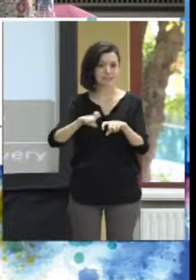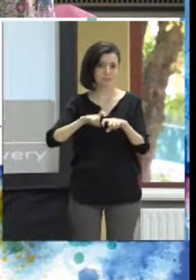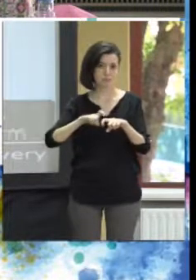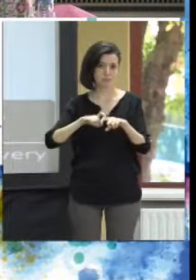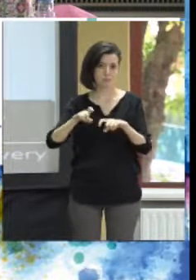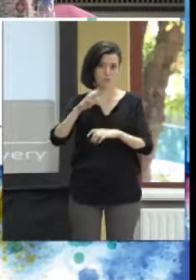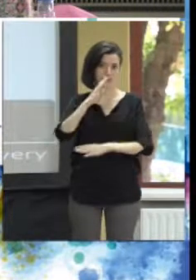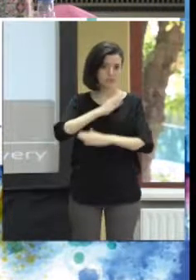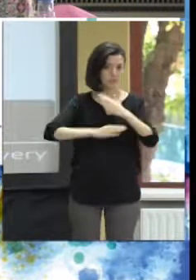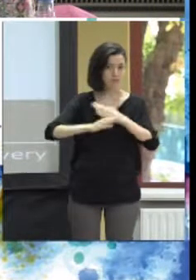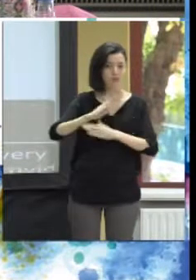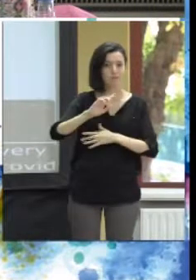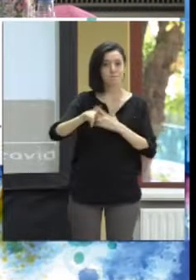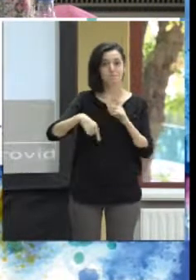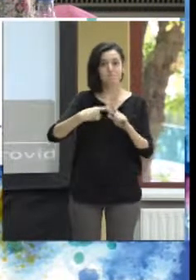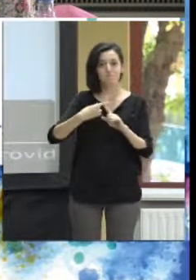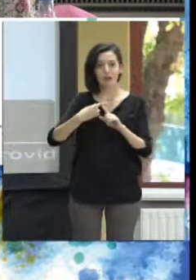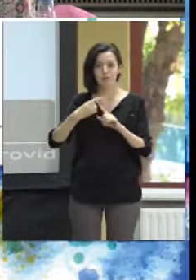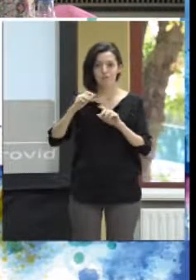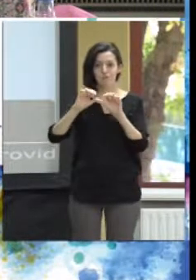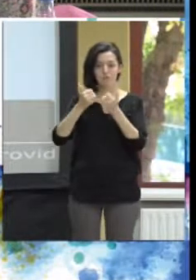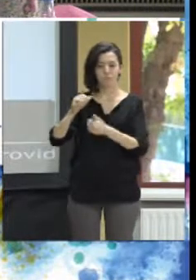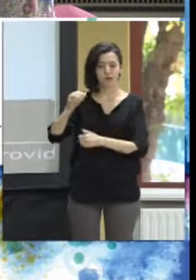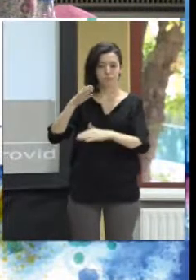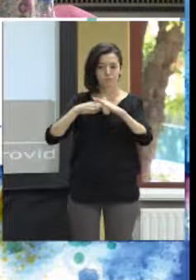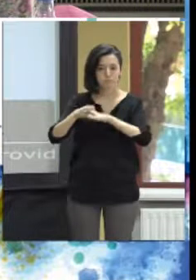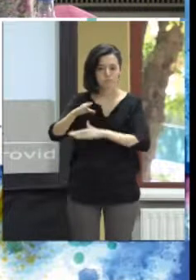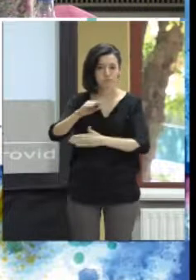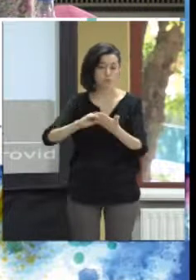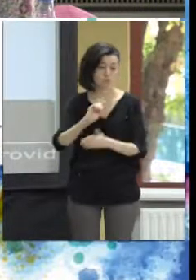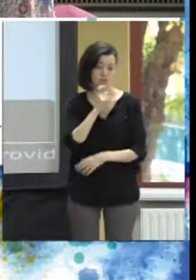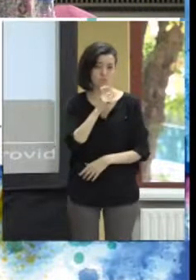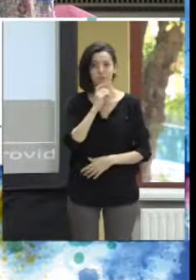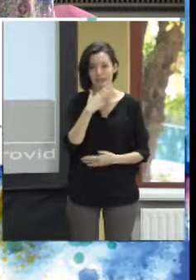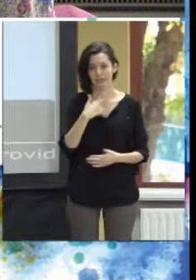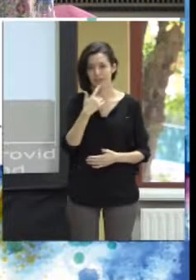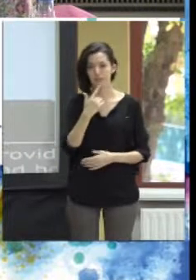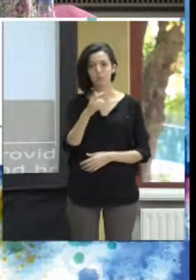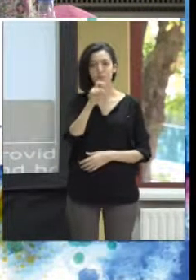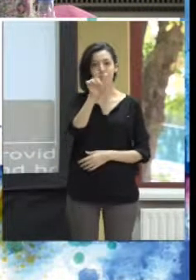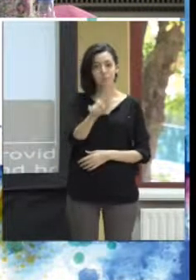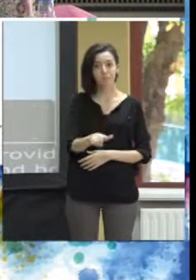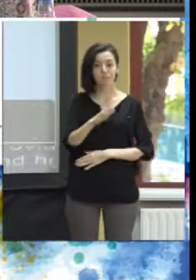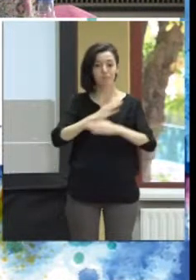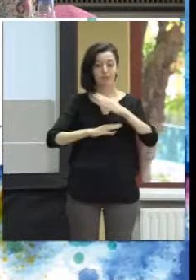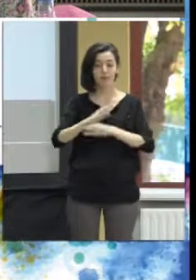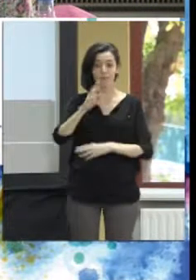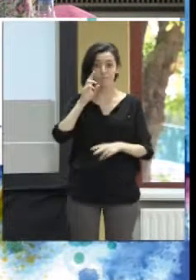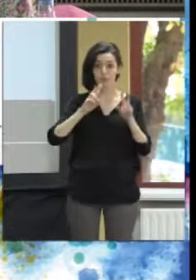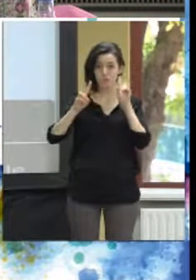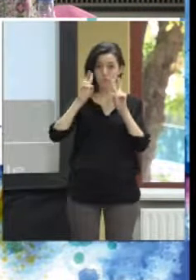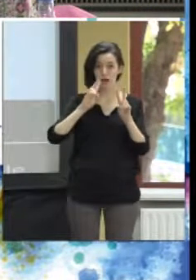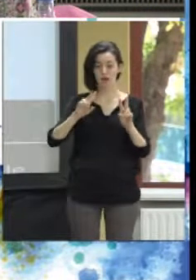of disability and how it's solved for its accessibility. For example, someone who's visually